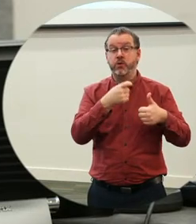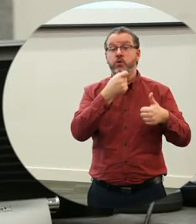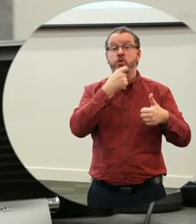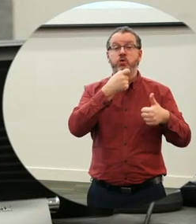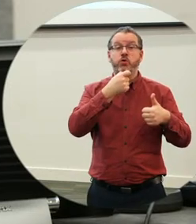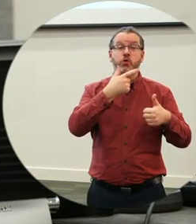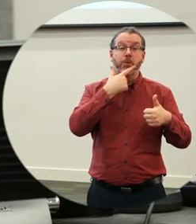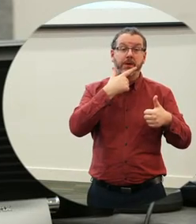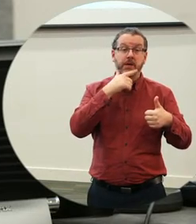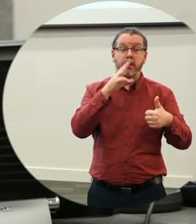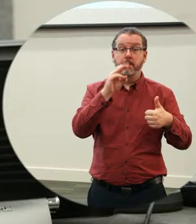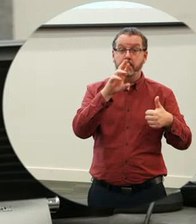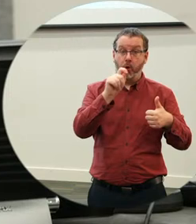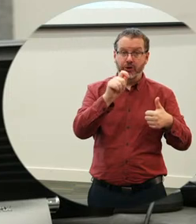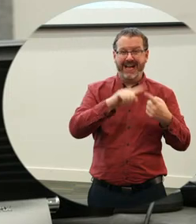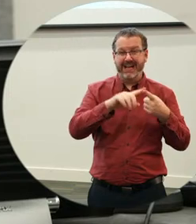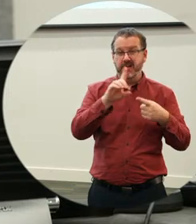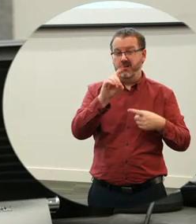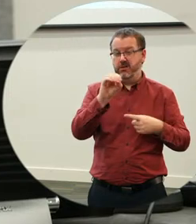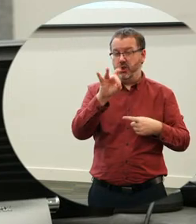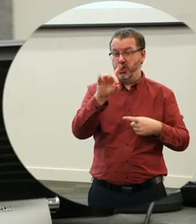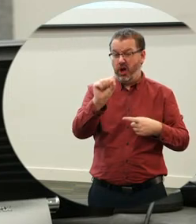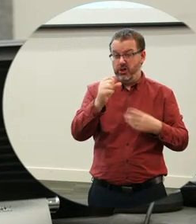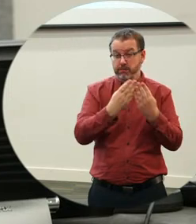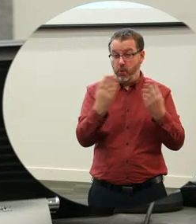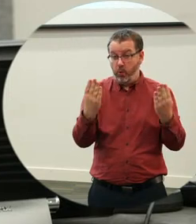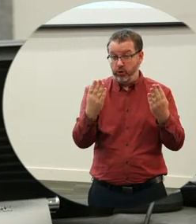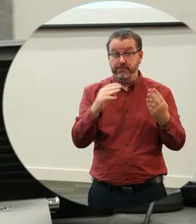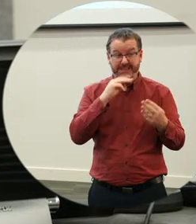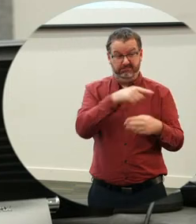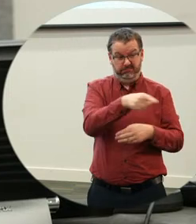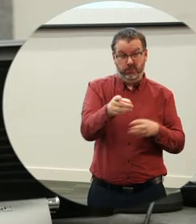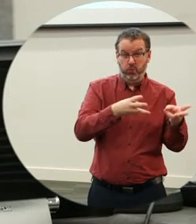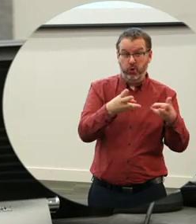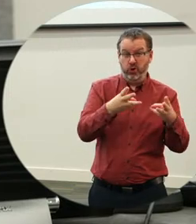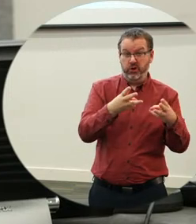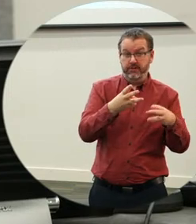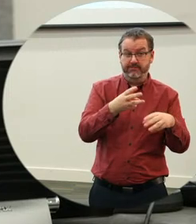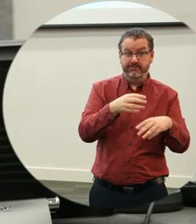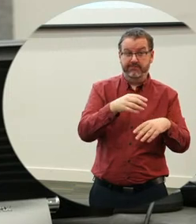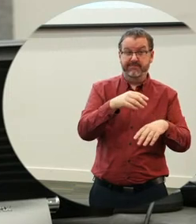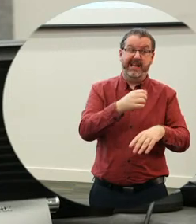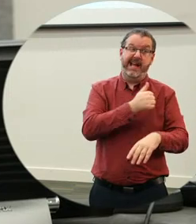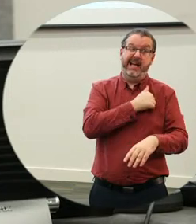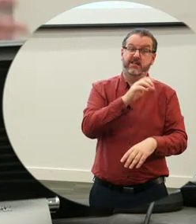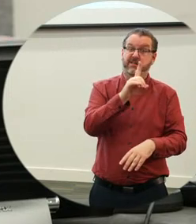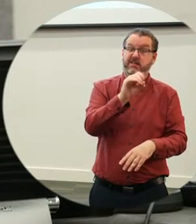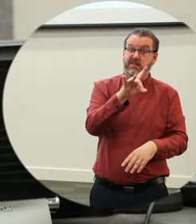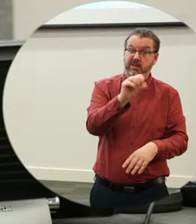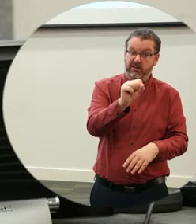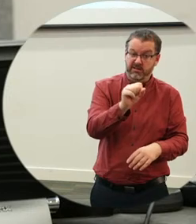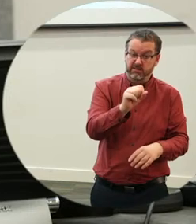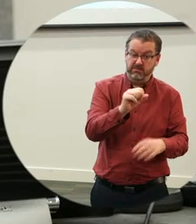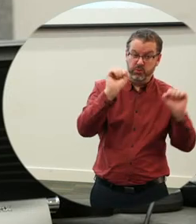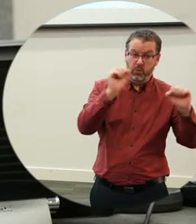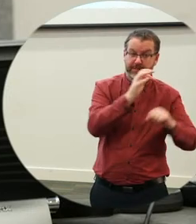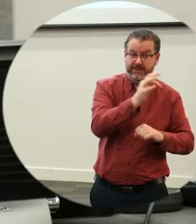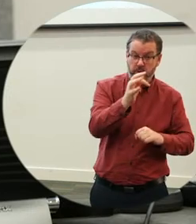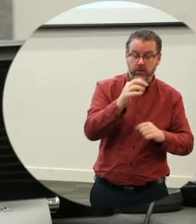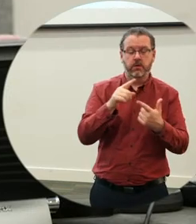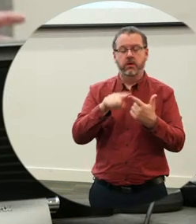Board. They were basically men who worked in the docks, Fianna Fáil supporters, and men who worked in Cleary's department